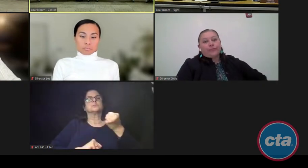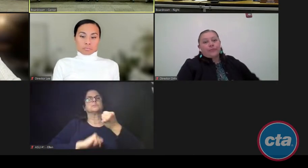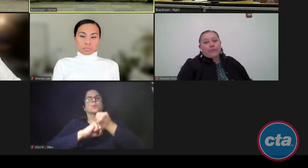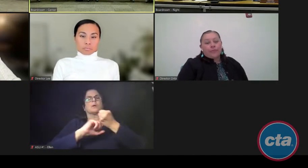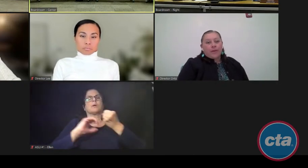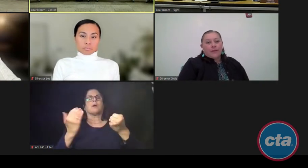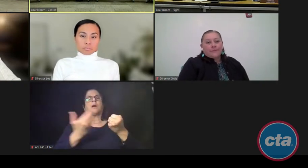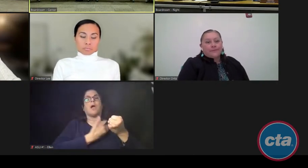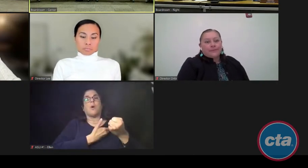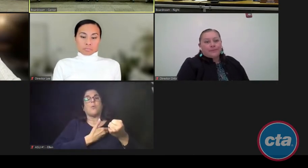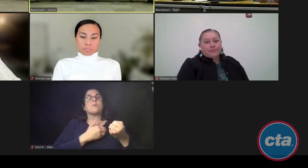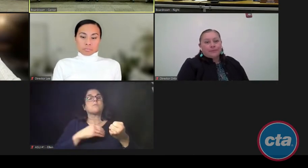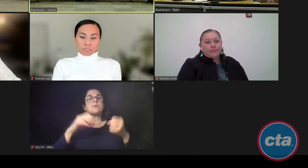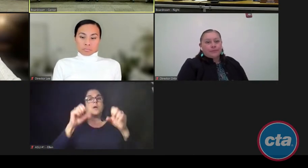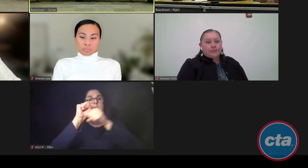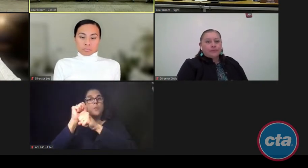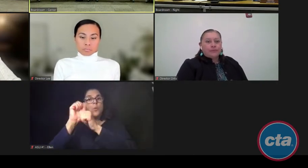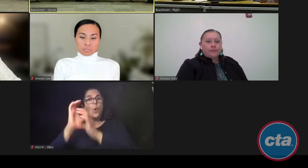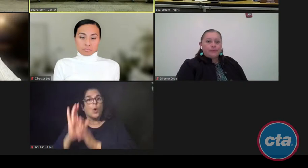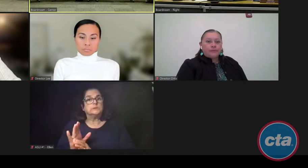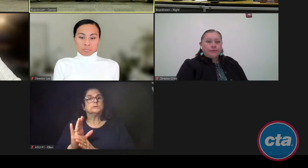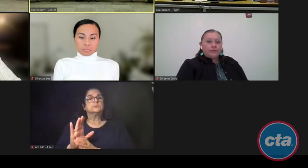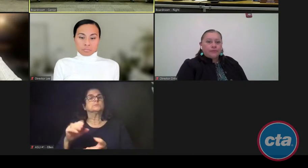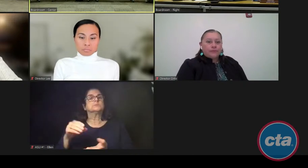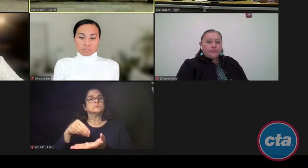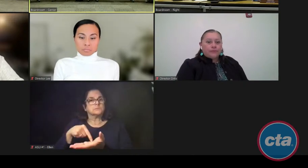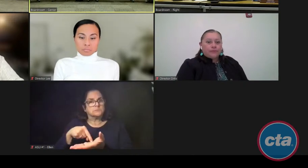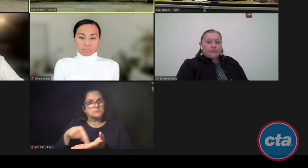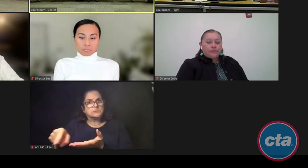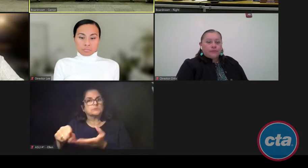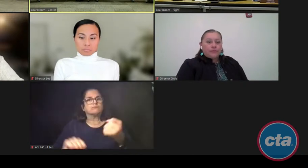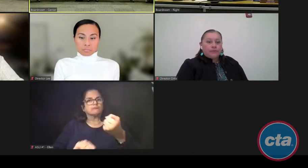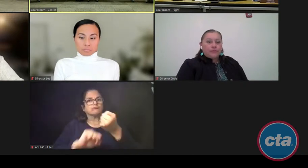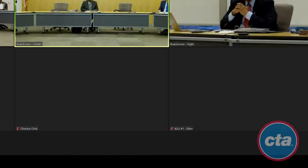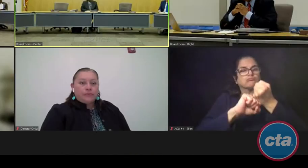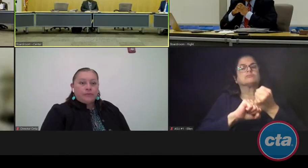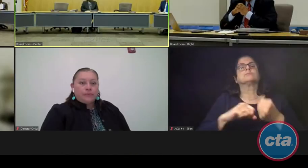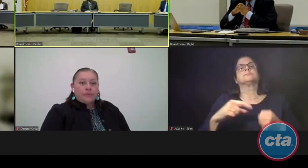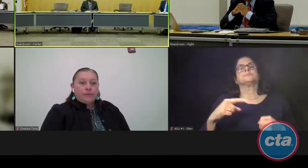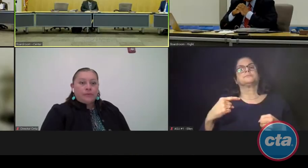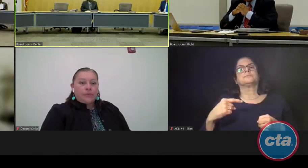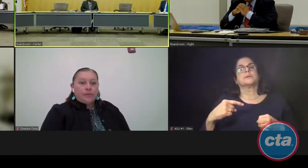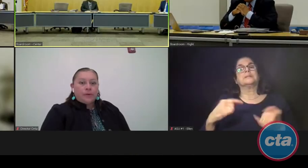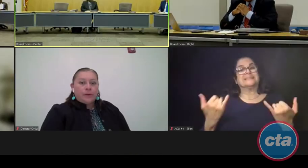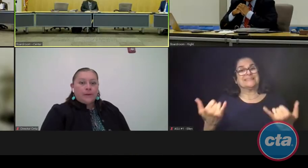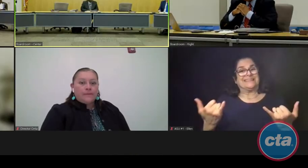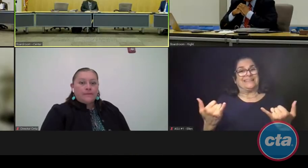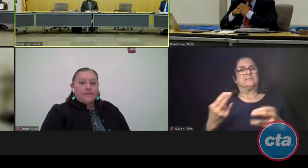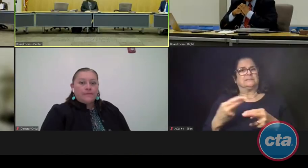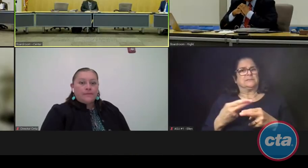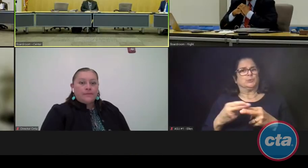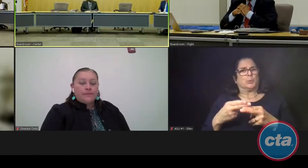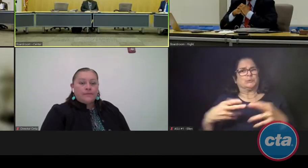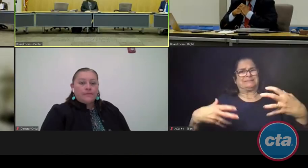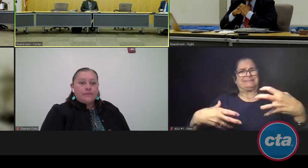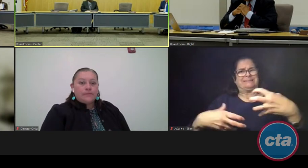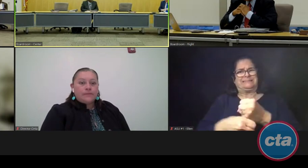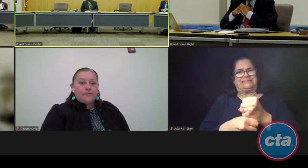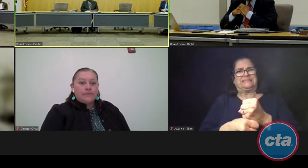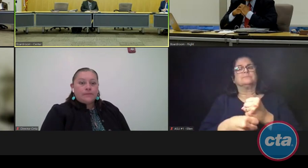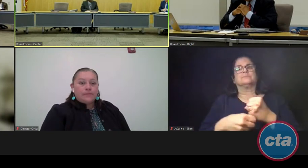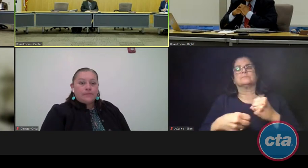As we continue to make progress on each pillar, in the interest of time, I will be updating you here today on certain highlights of